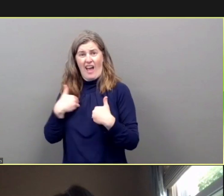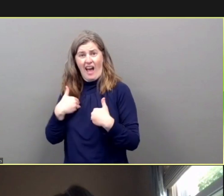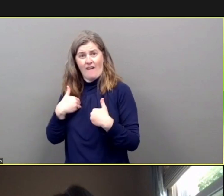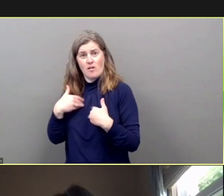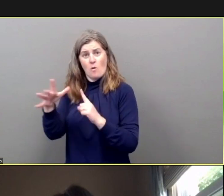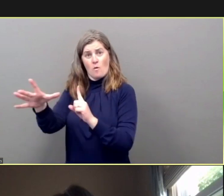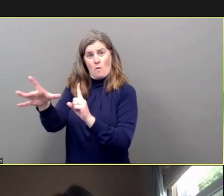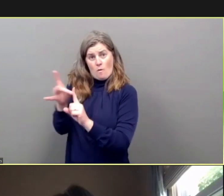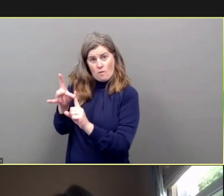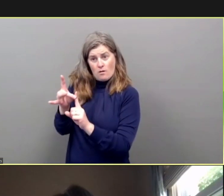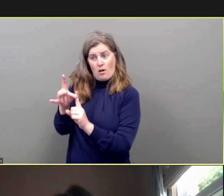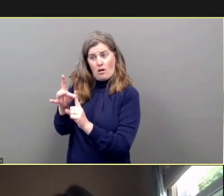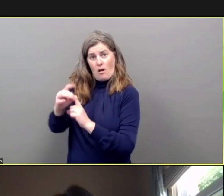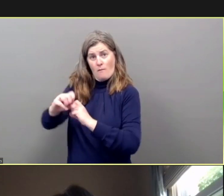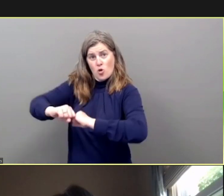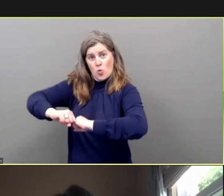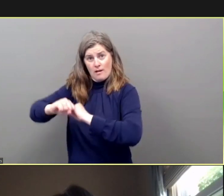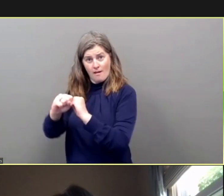immunity versus